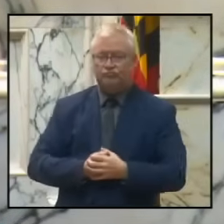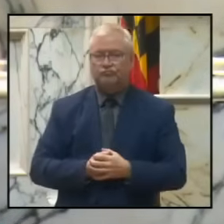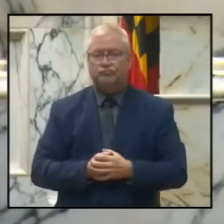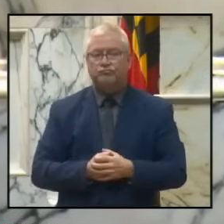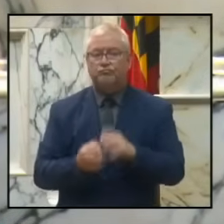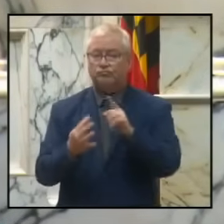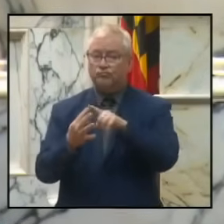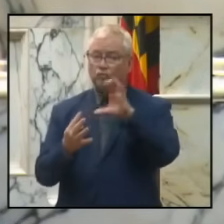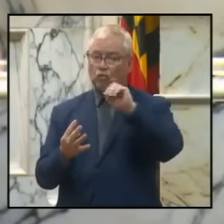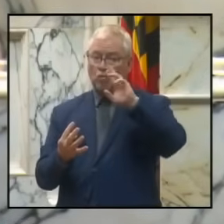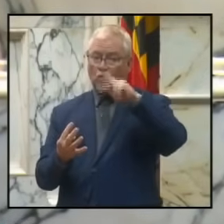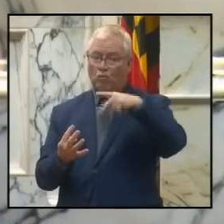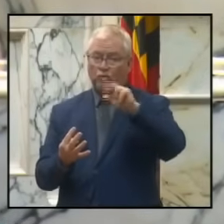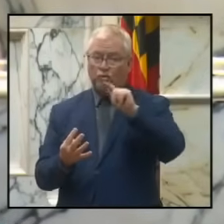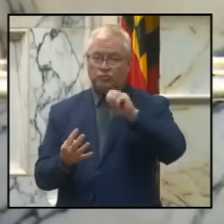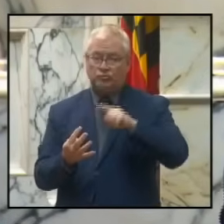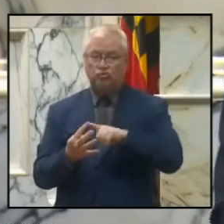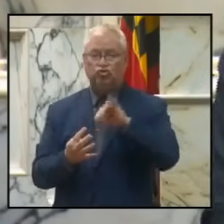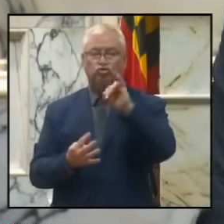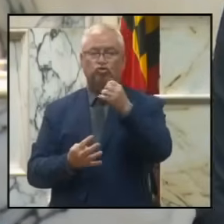Corporal Jeremy Herbert.